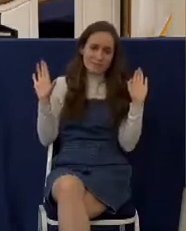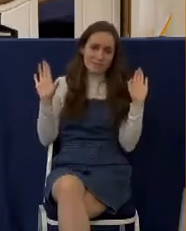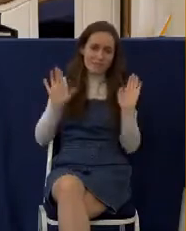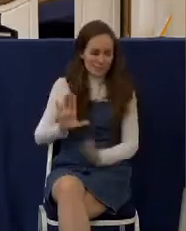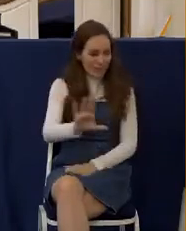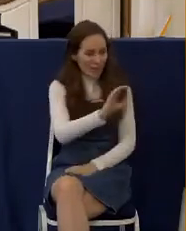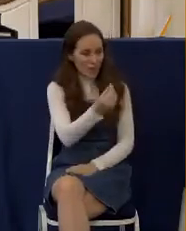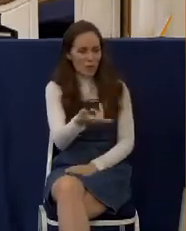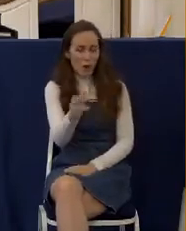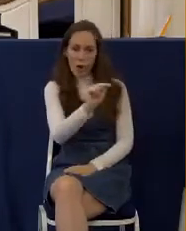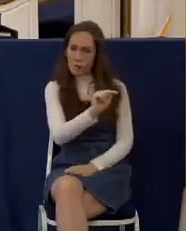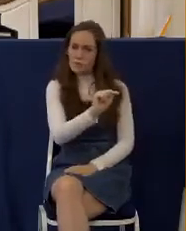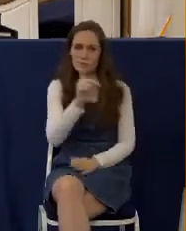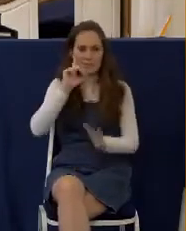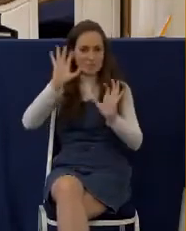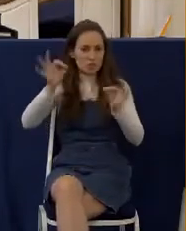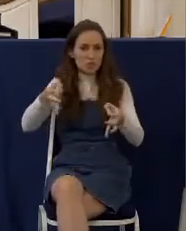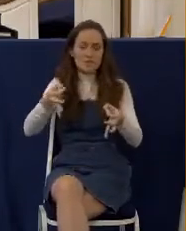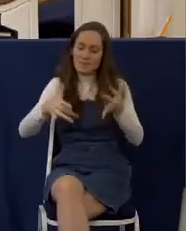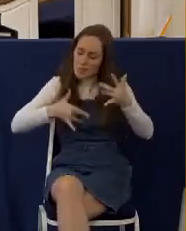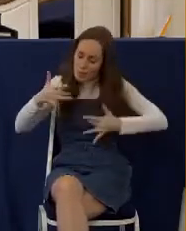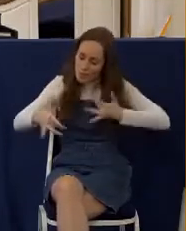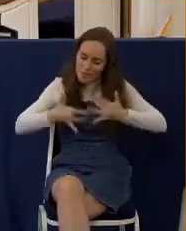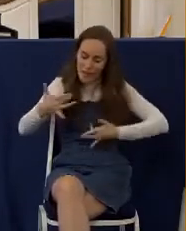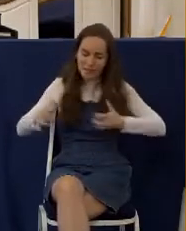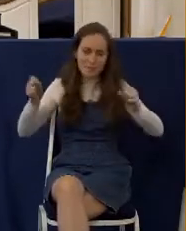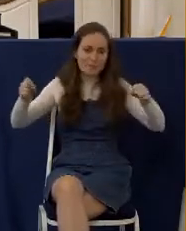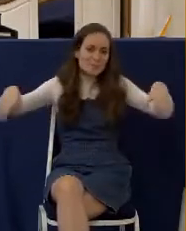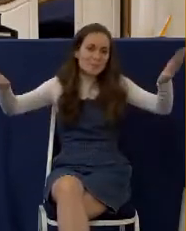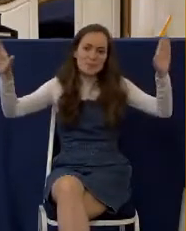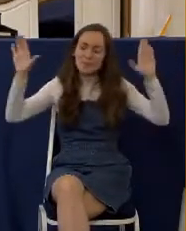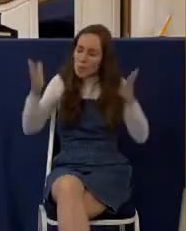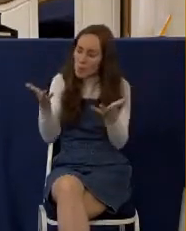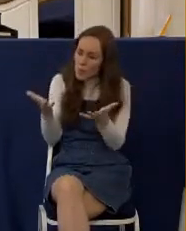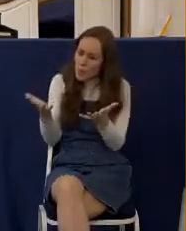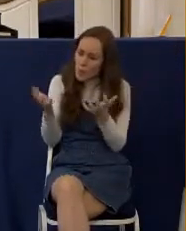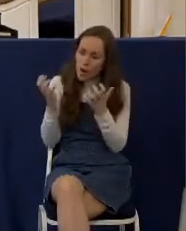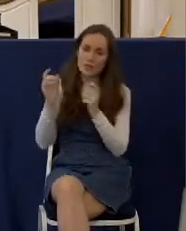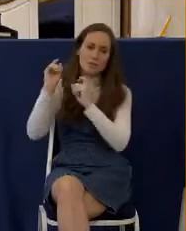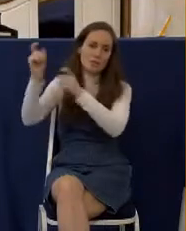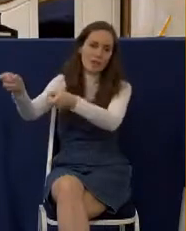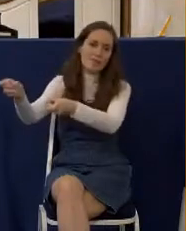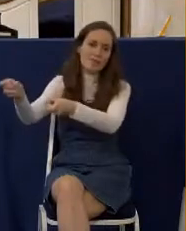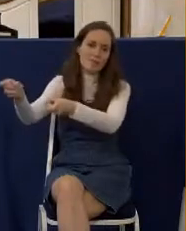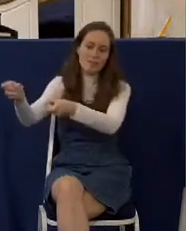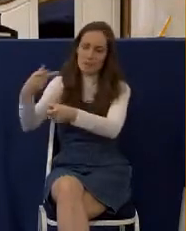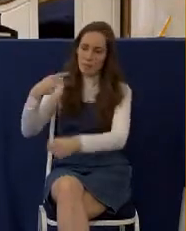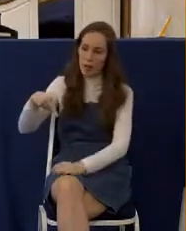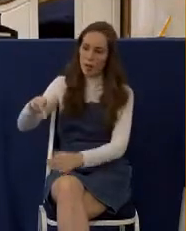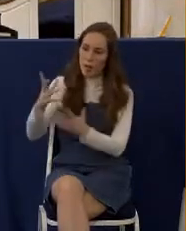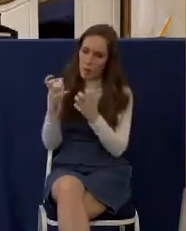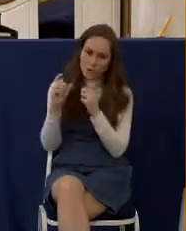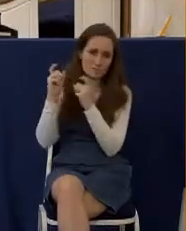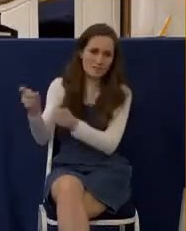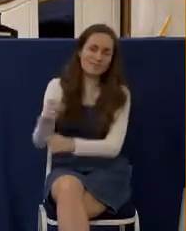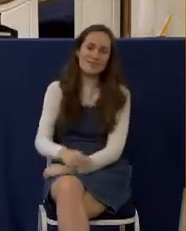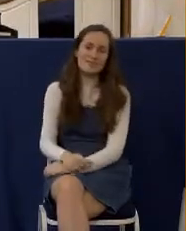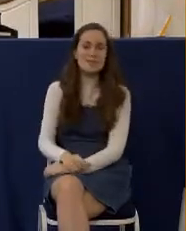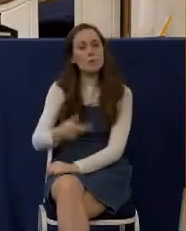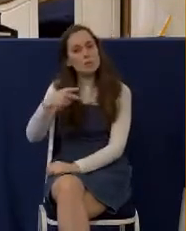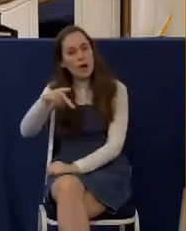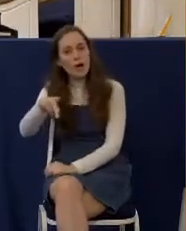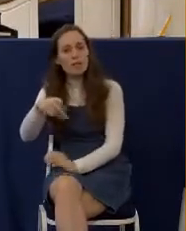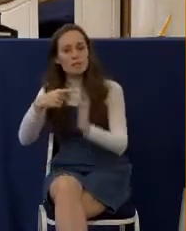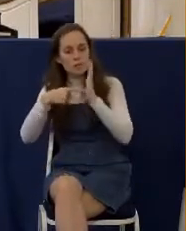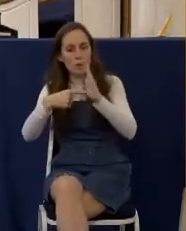They enthusiastically, sacrificially wanted to give to Paul. And again, Paul's pointing to the churches